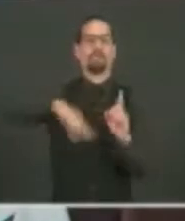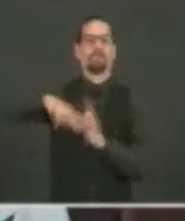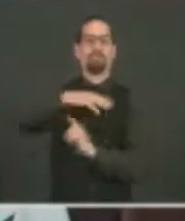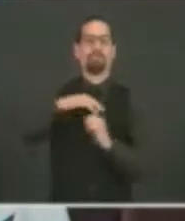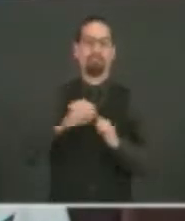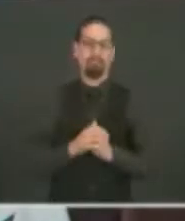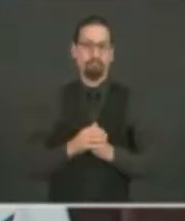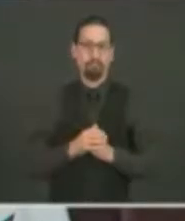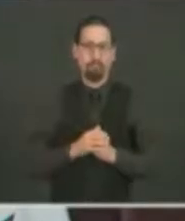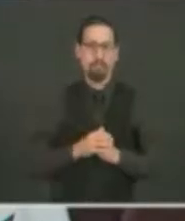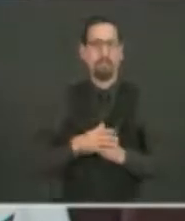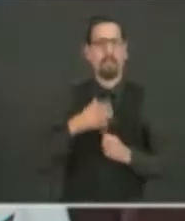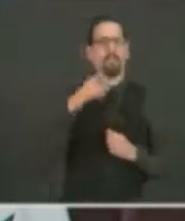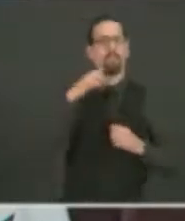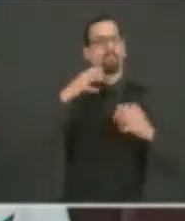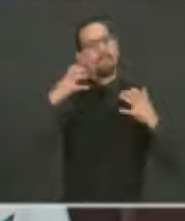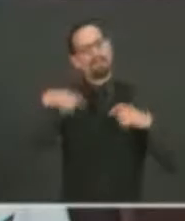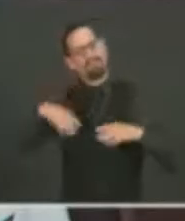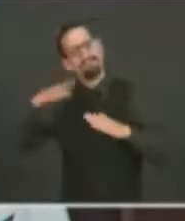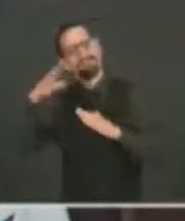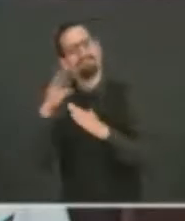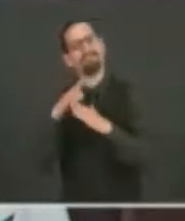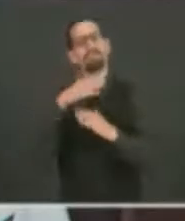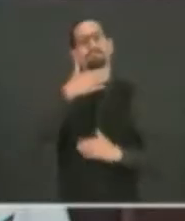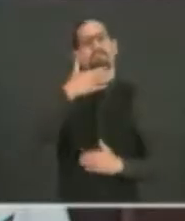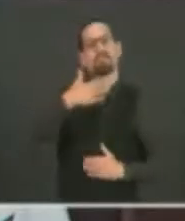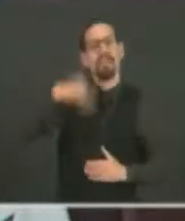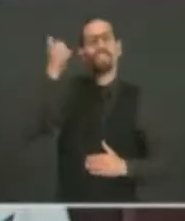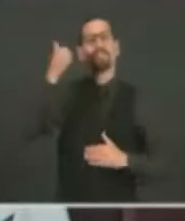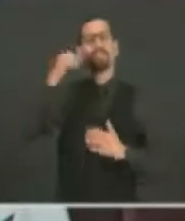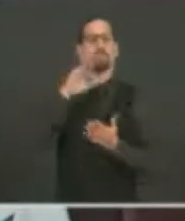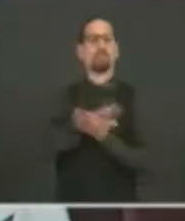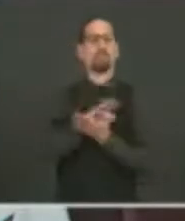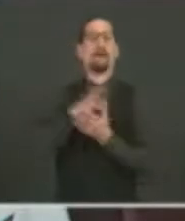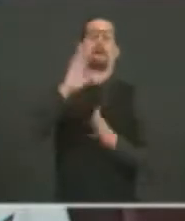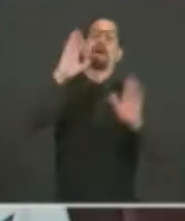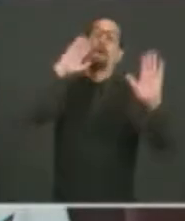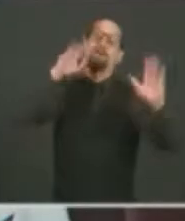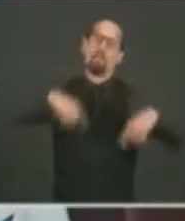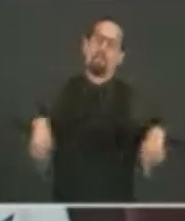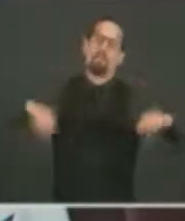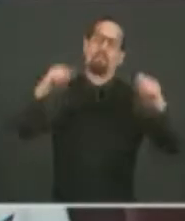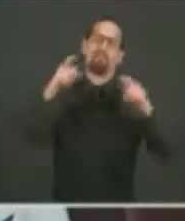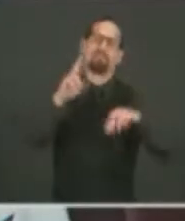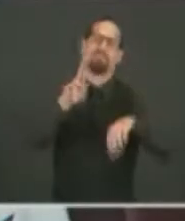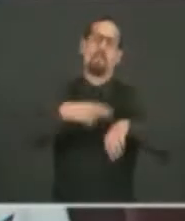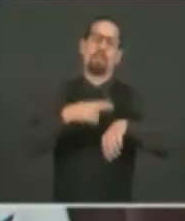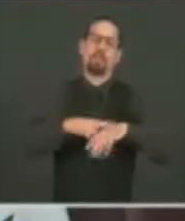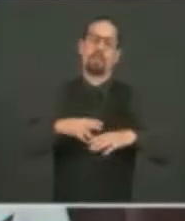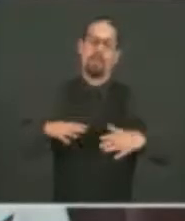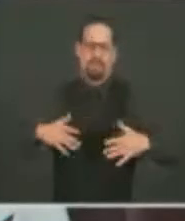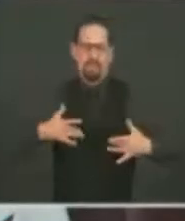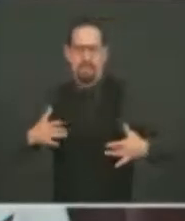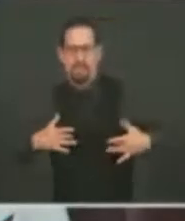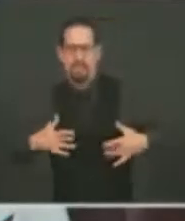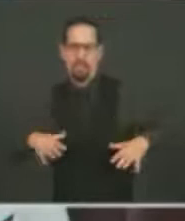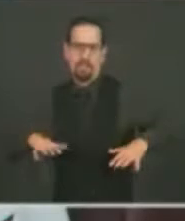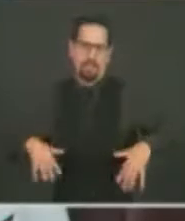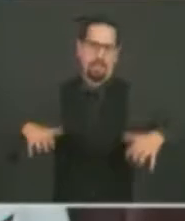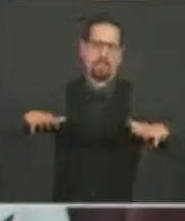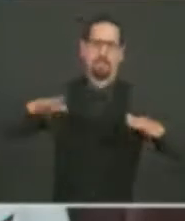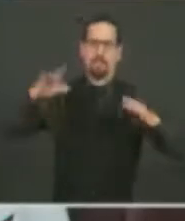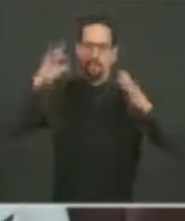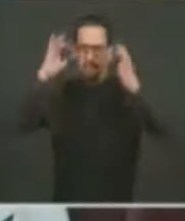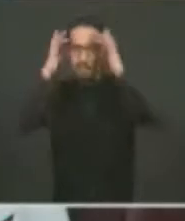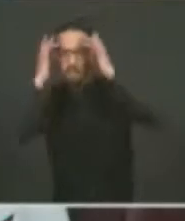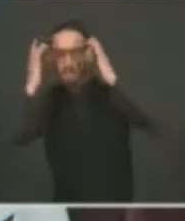best in school. I know your anxiety is high. I know you're fatigued. I think the more we do it, the more we get into the